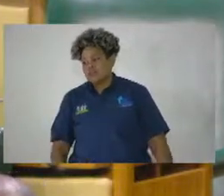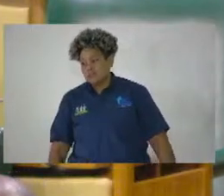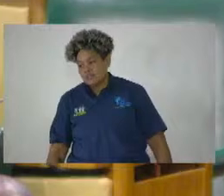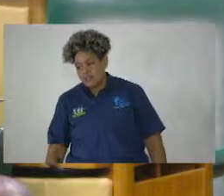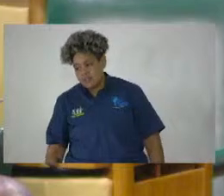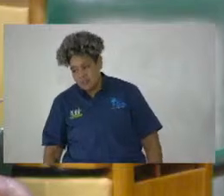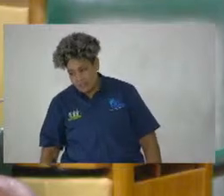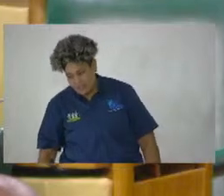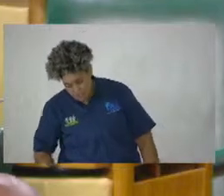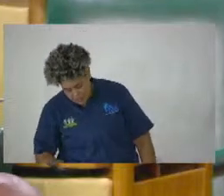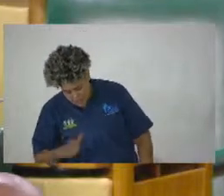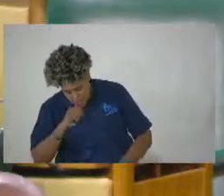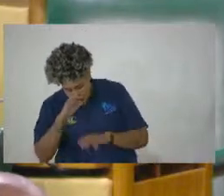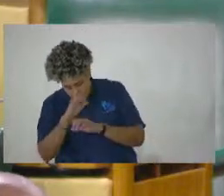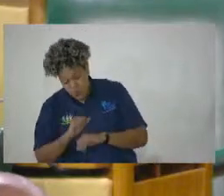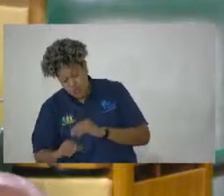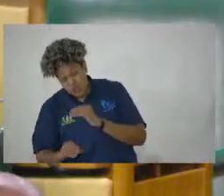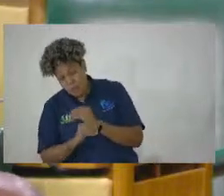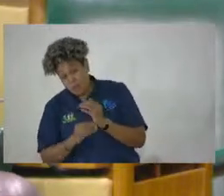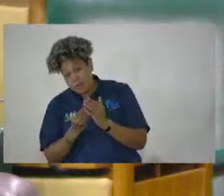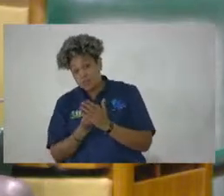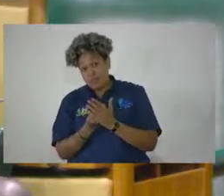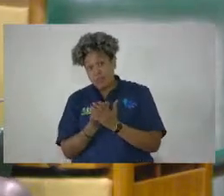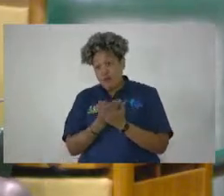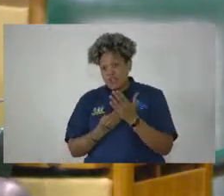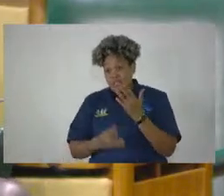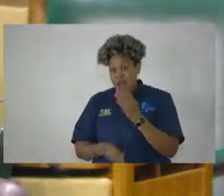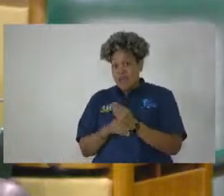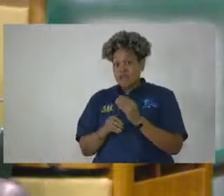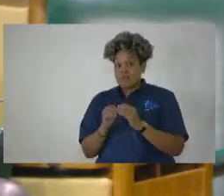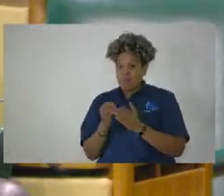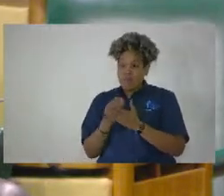this is an unusual supplementary because